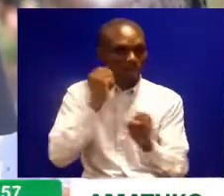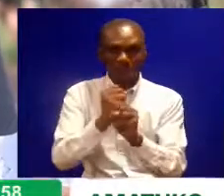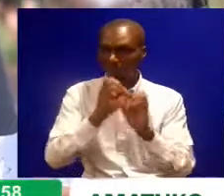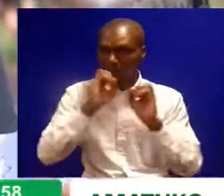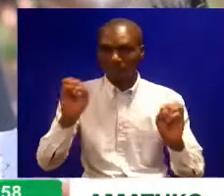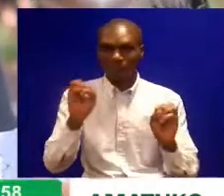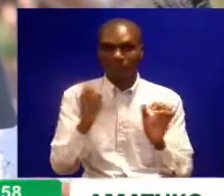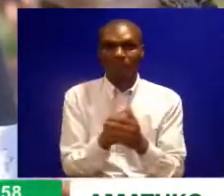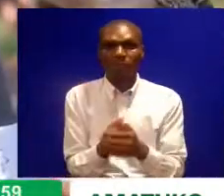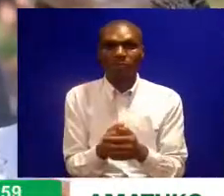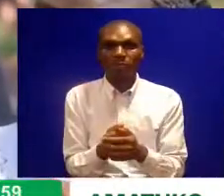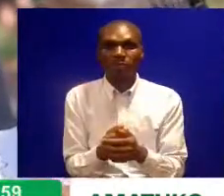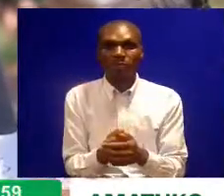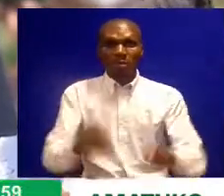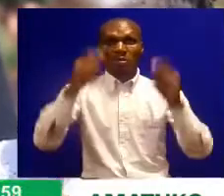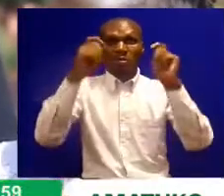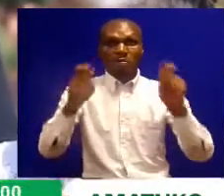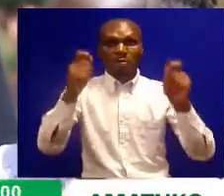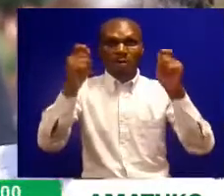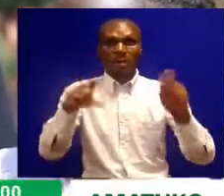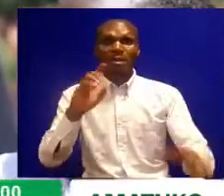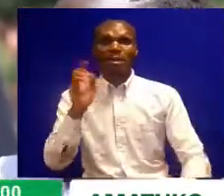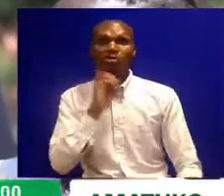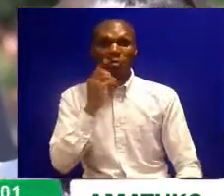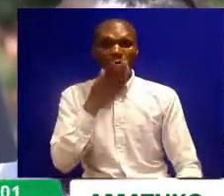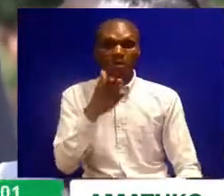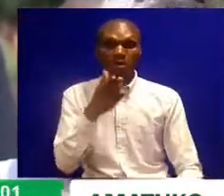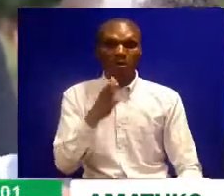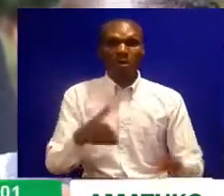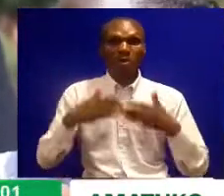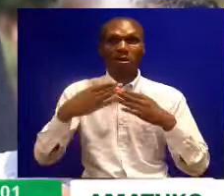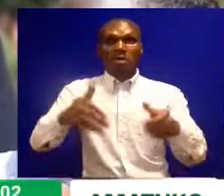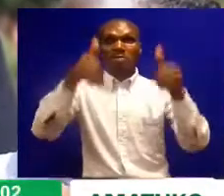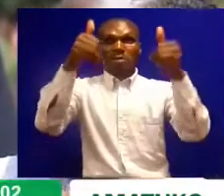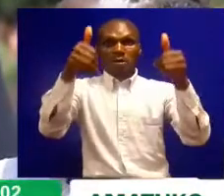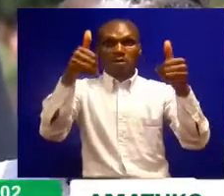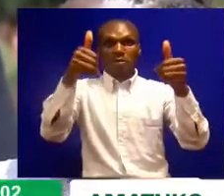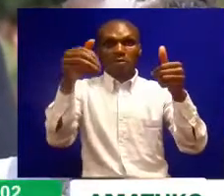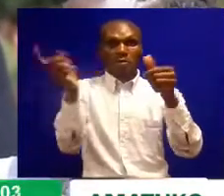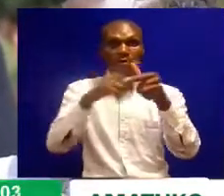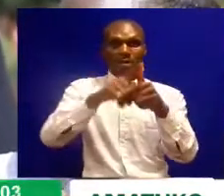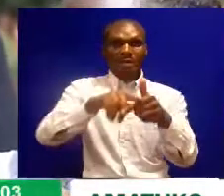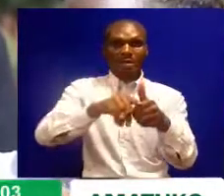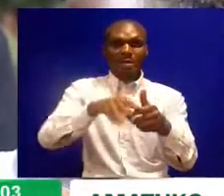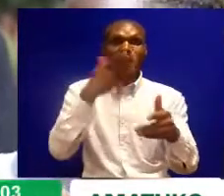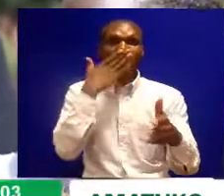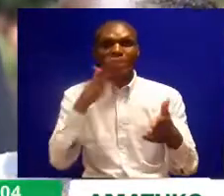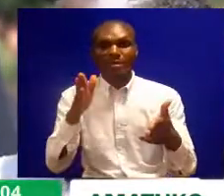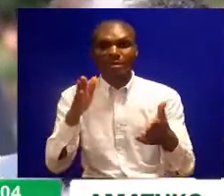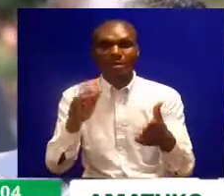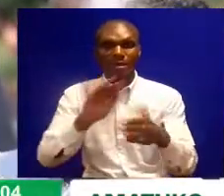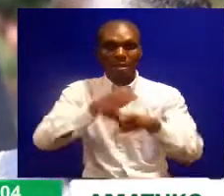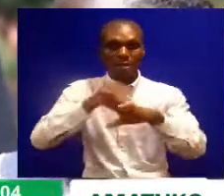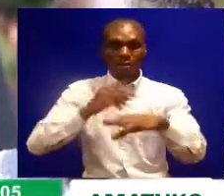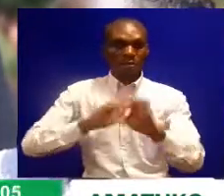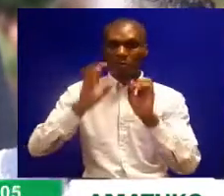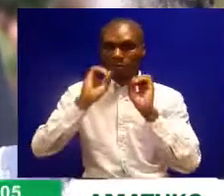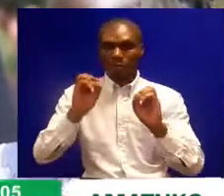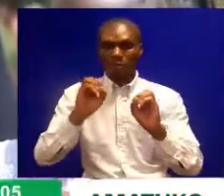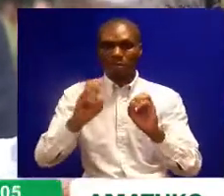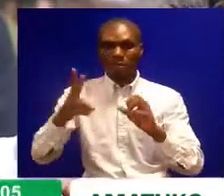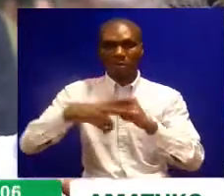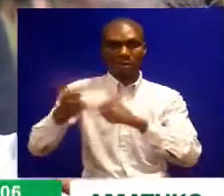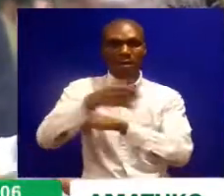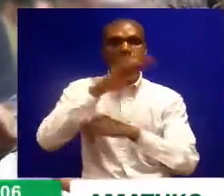So, strike here, ngocha kere. Kutu wa baeta strike notice. Wakatori yana iriru wa mwana ira nereti. Mpanya kutora angelia. Masuko sabe